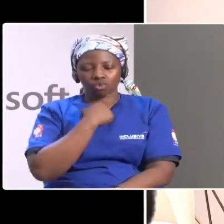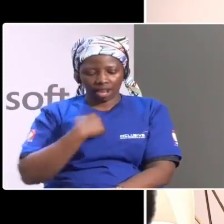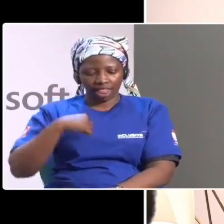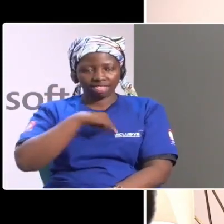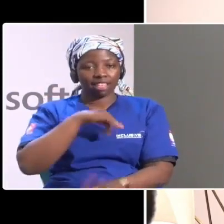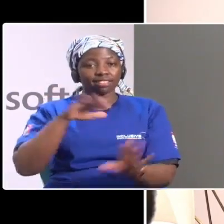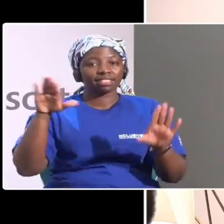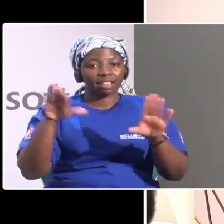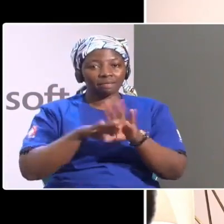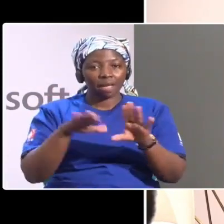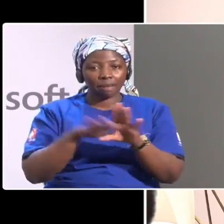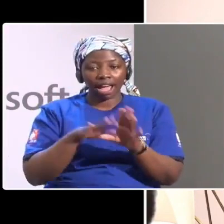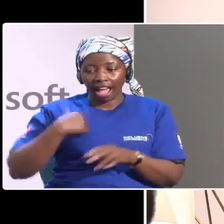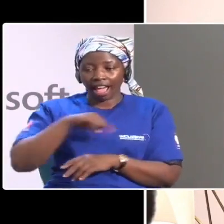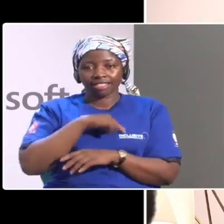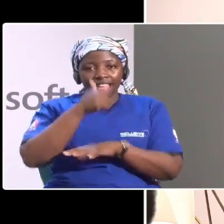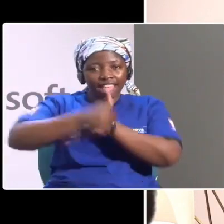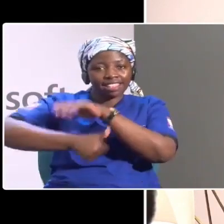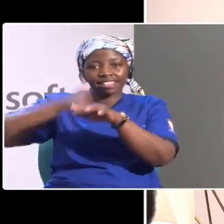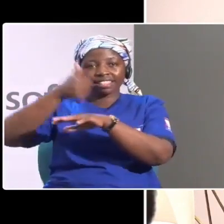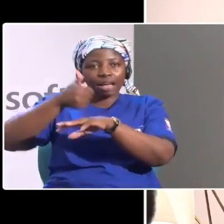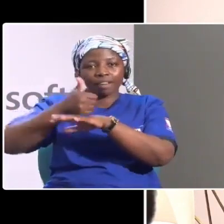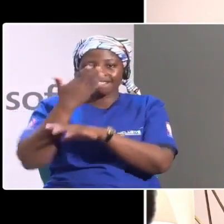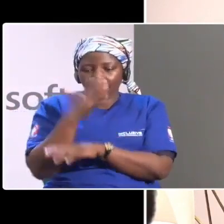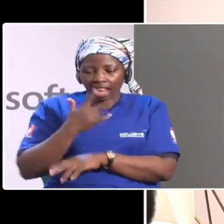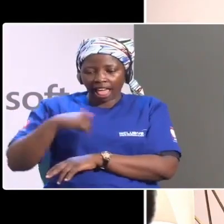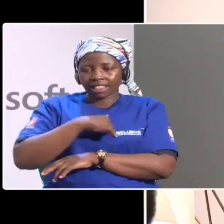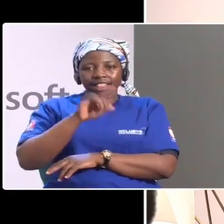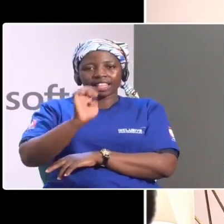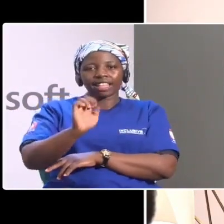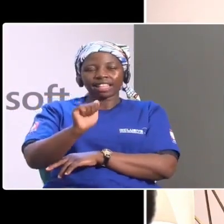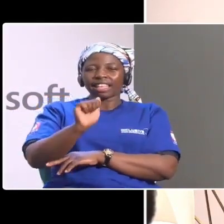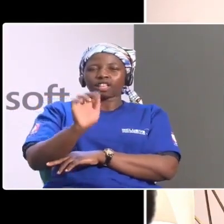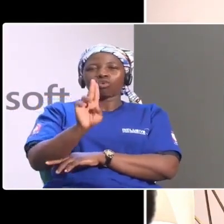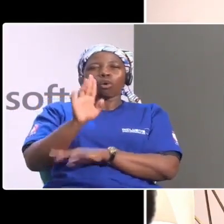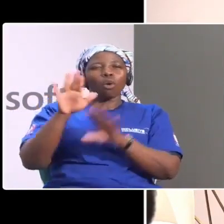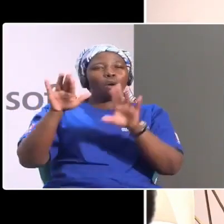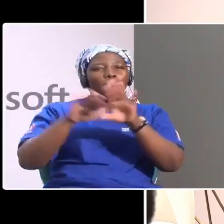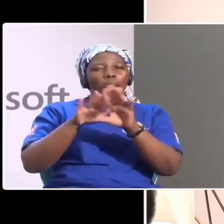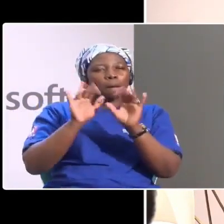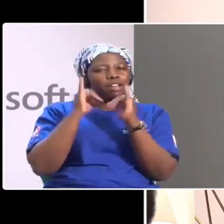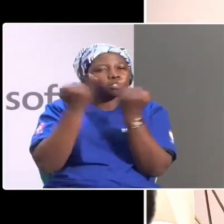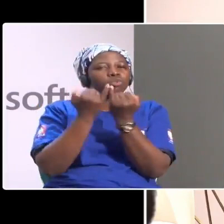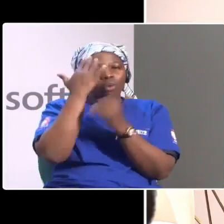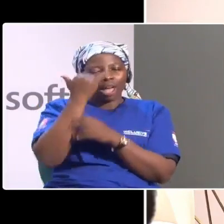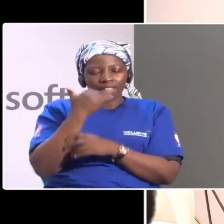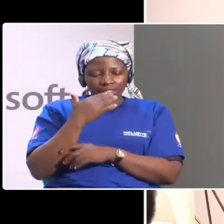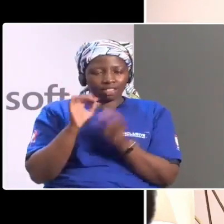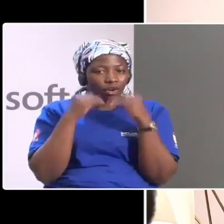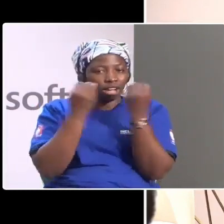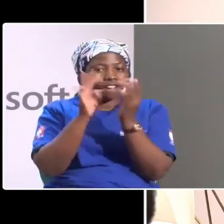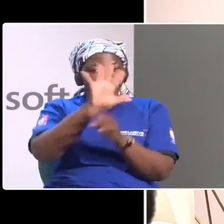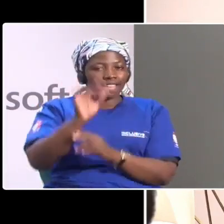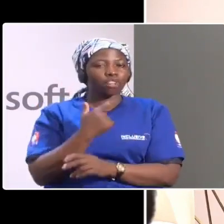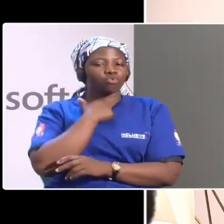of we are actually established, we are a naming body because we are established by the Organization of